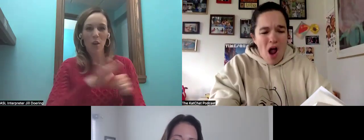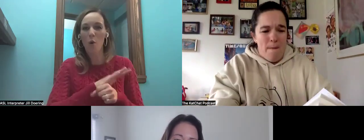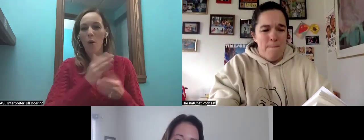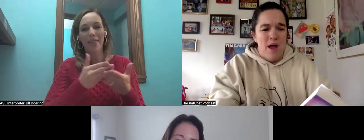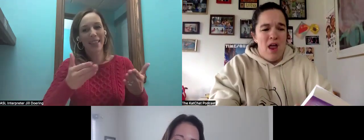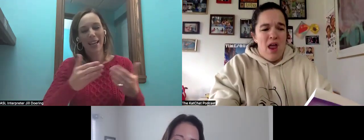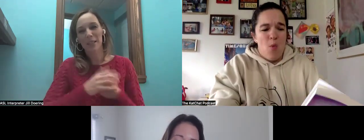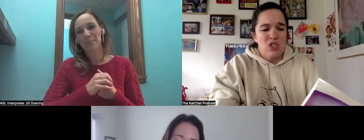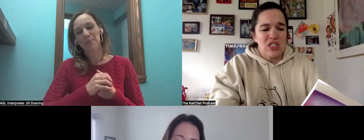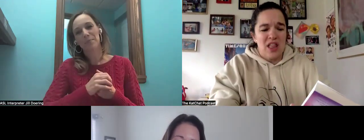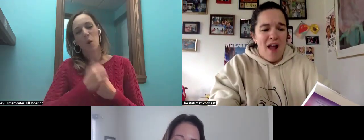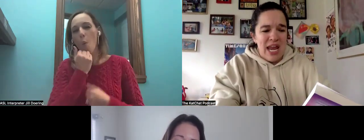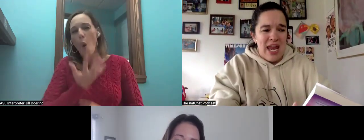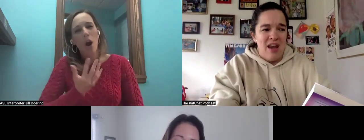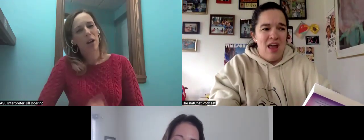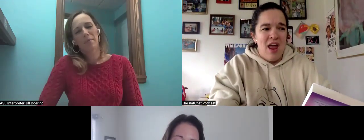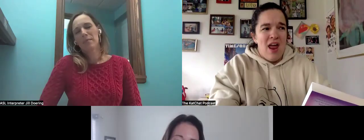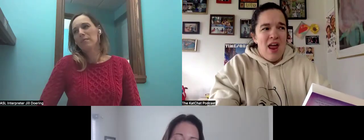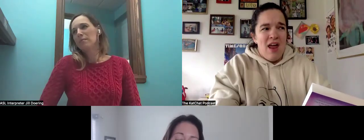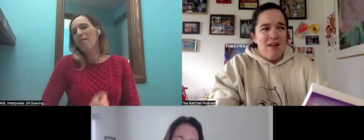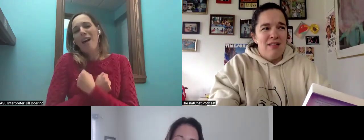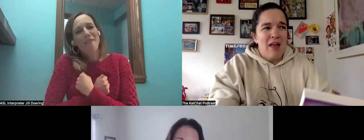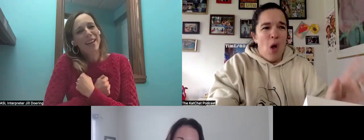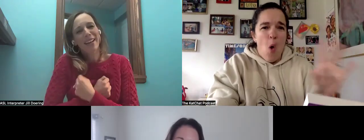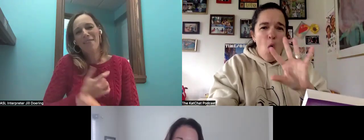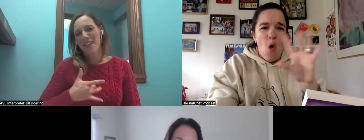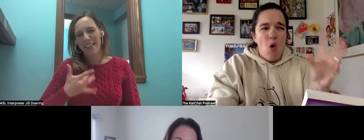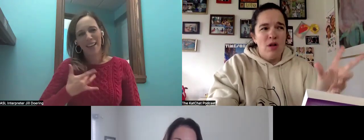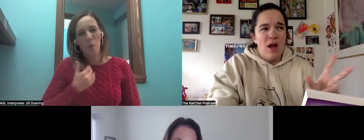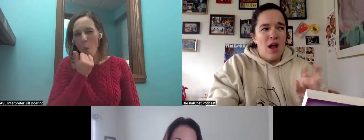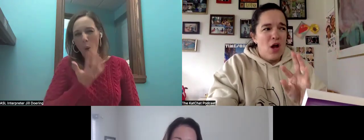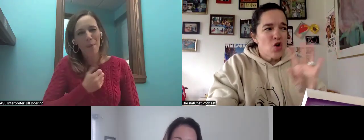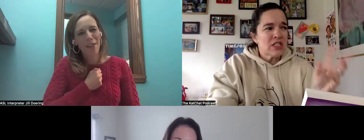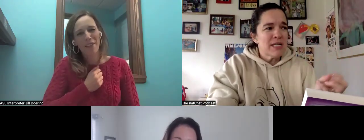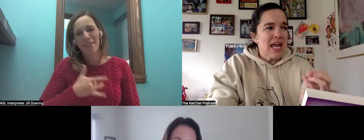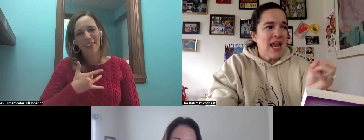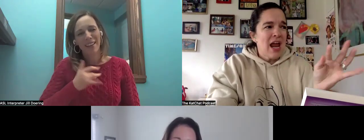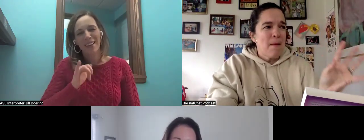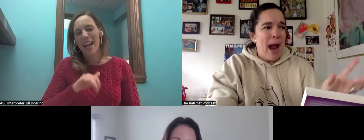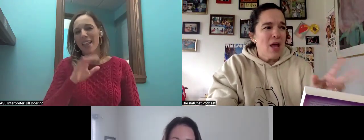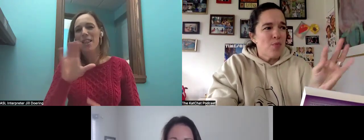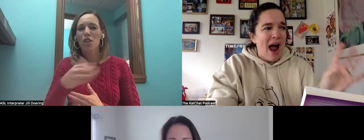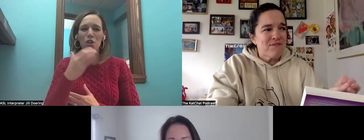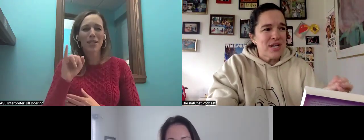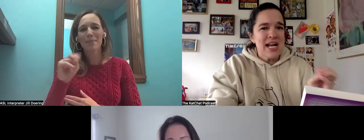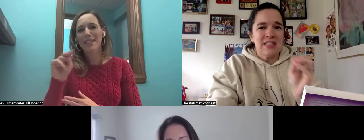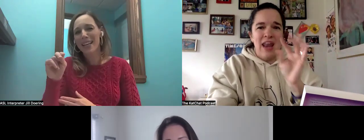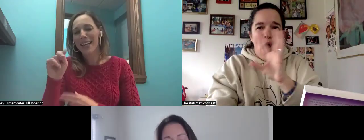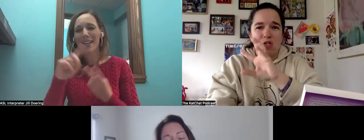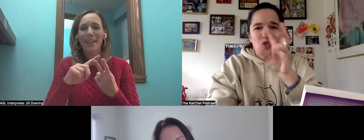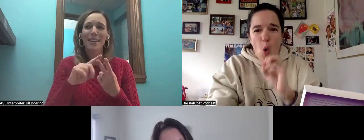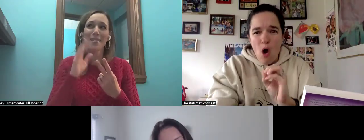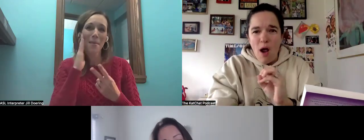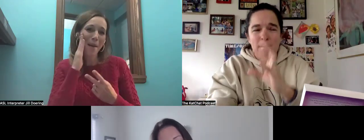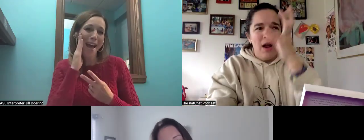just warm. It was just loving. Yeah. Like the whole Christmas Inn and bed and breakfast and